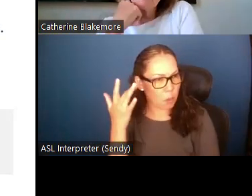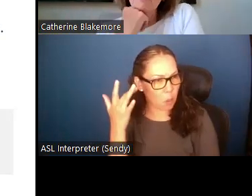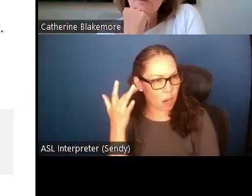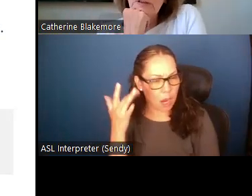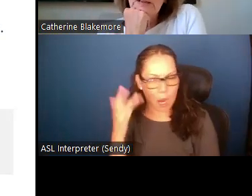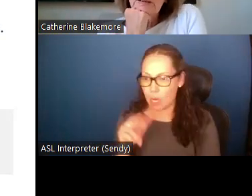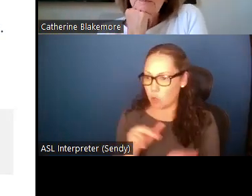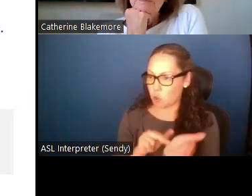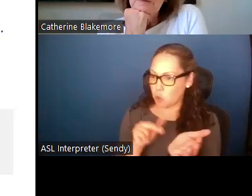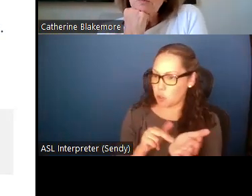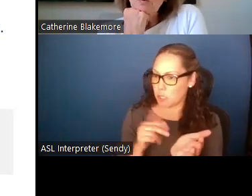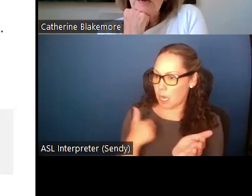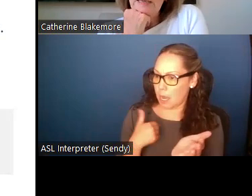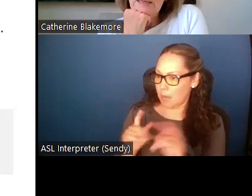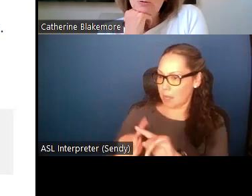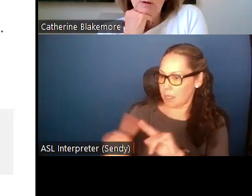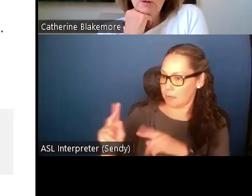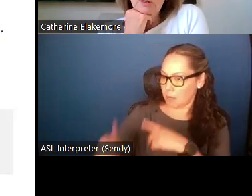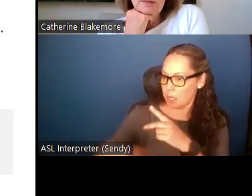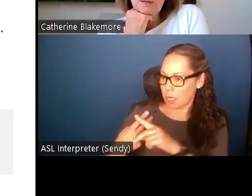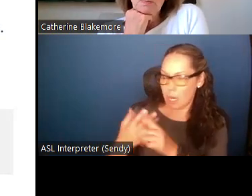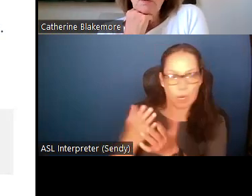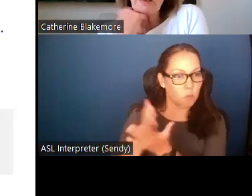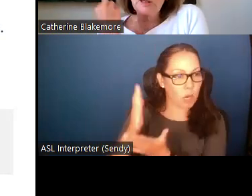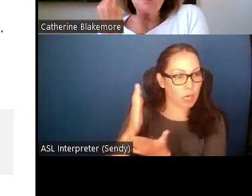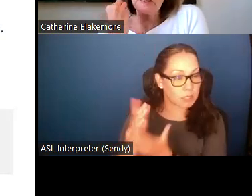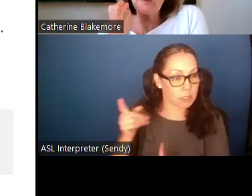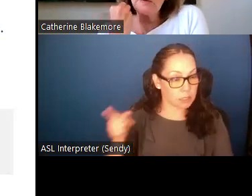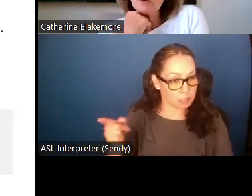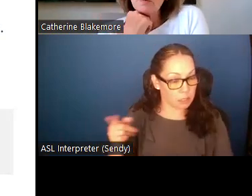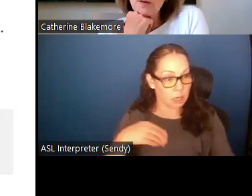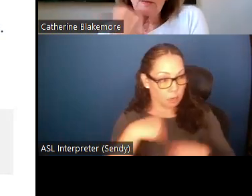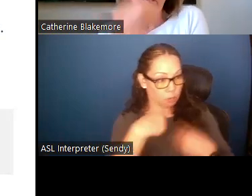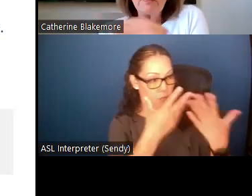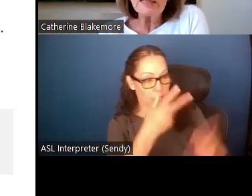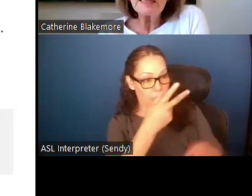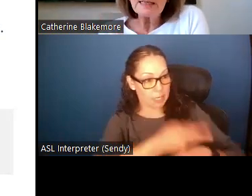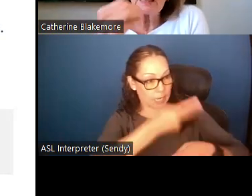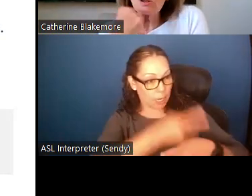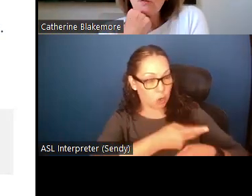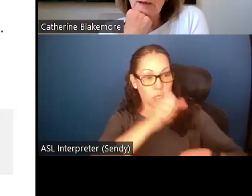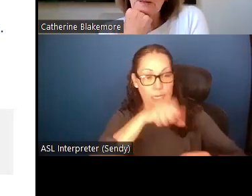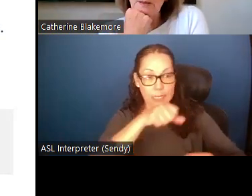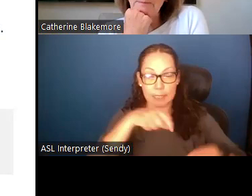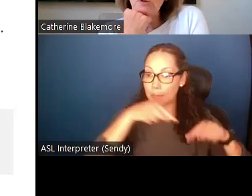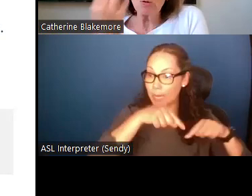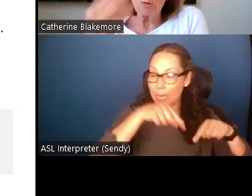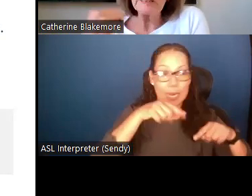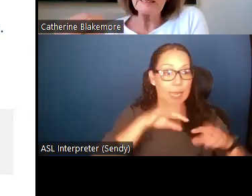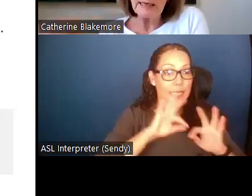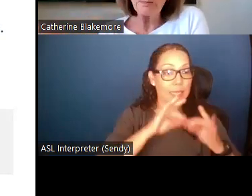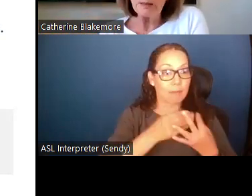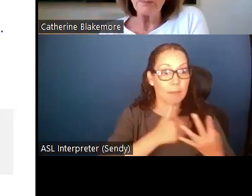set of rights? A nurse is providing a certain kind of care, but in this case, these are family members